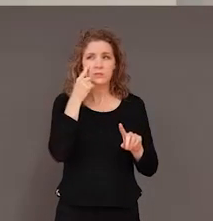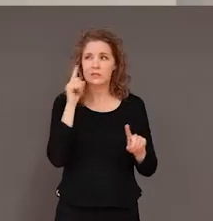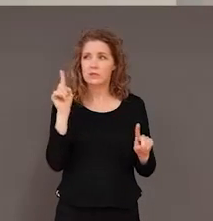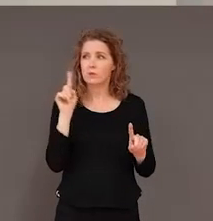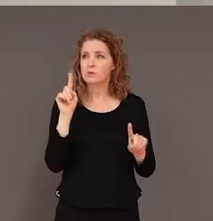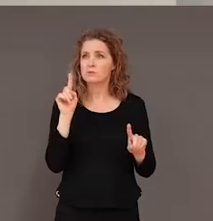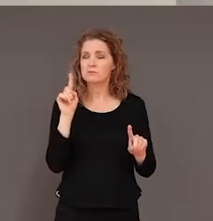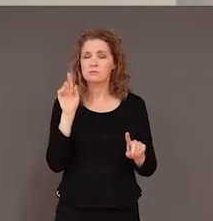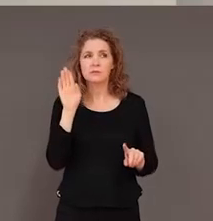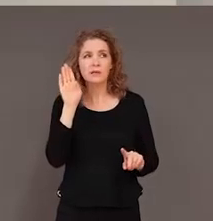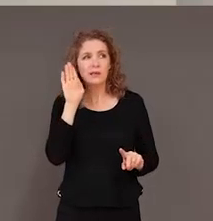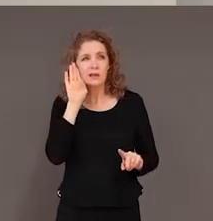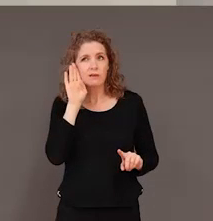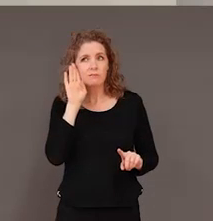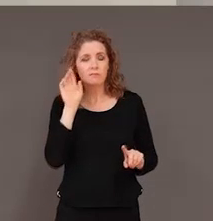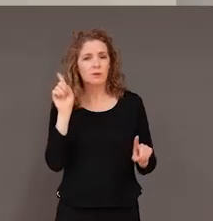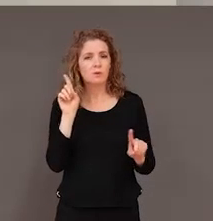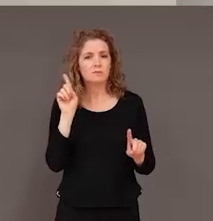hear, or touch.